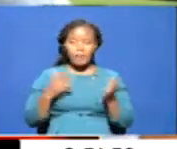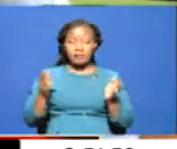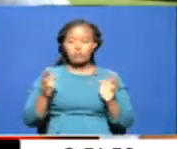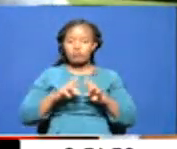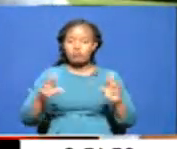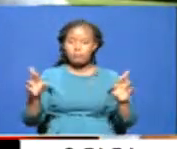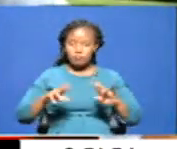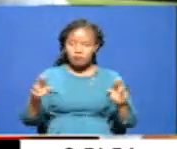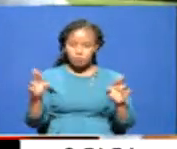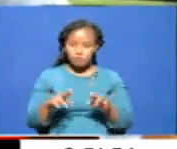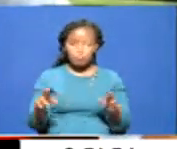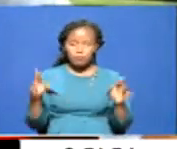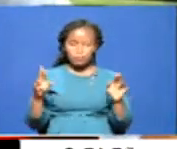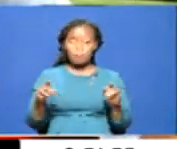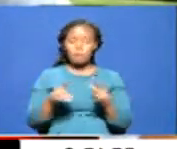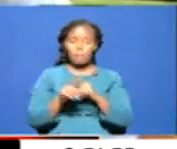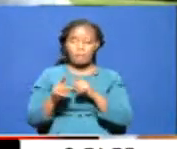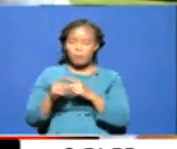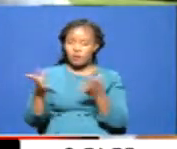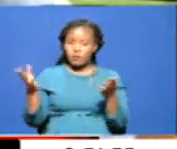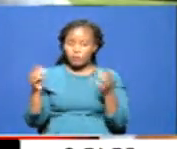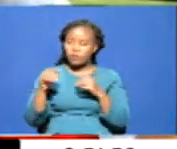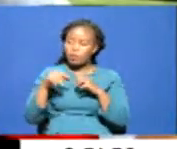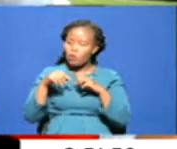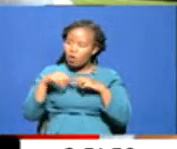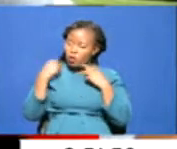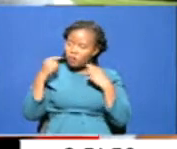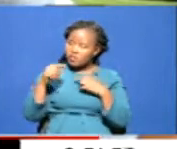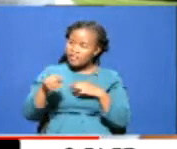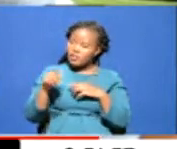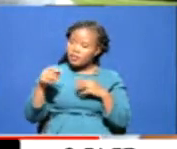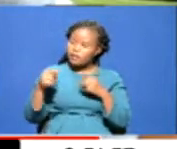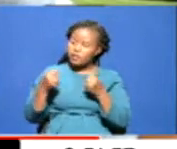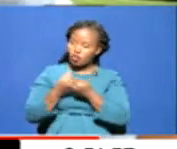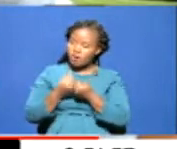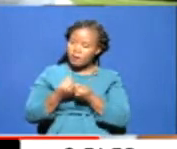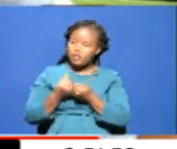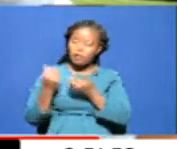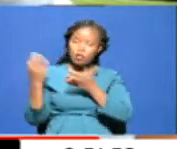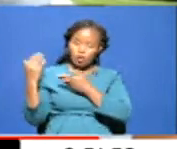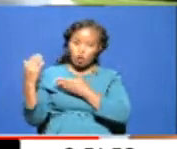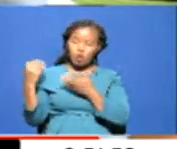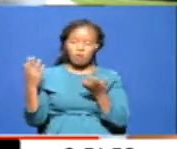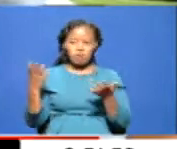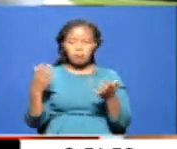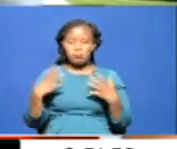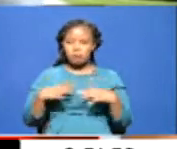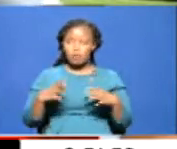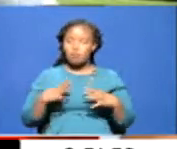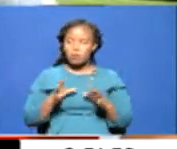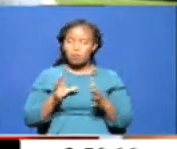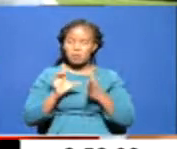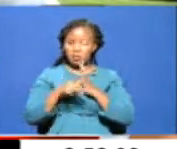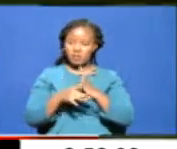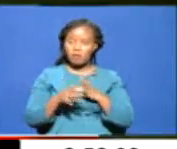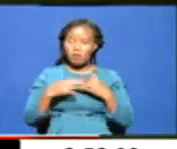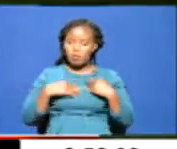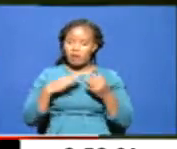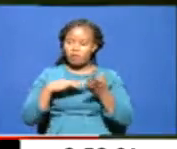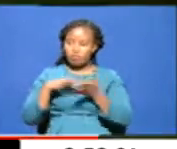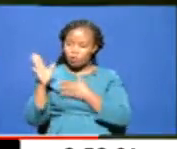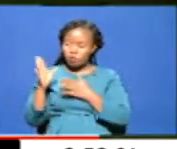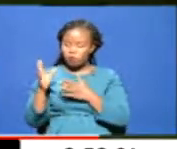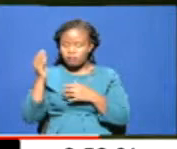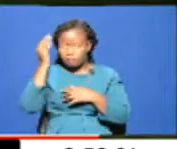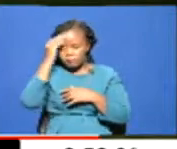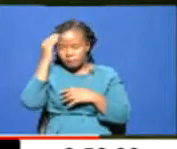and host this tournament. We hope to raise quite some money in the evening later on for charitable causes.